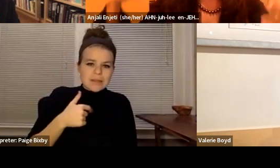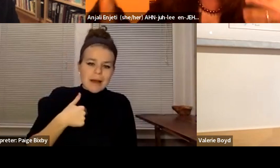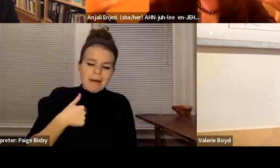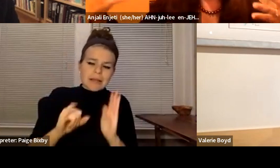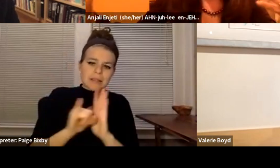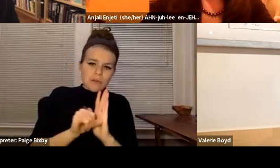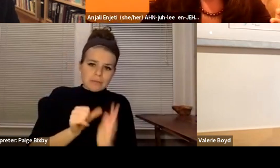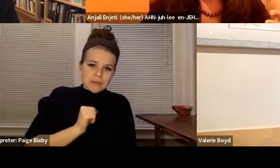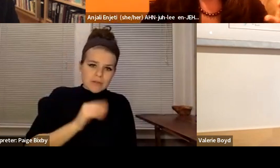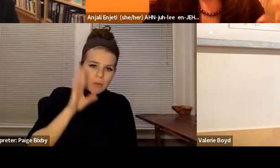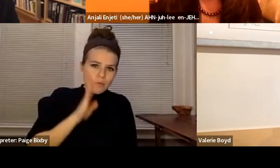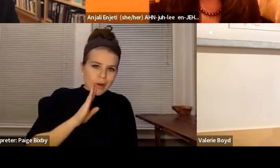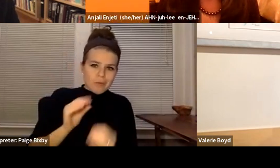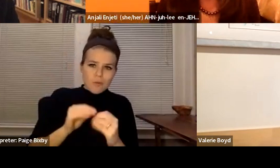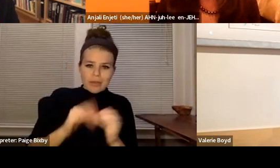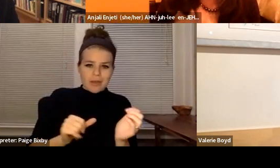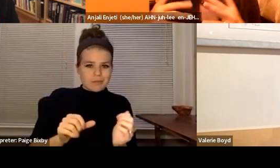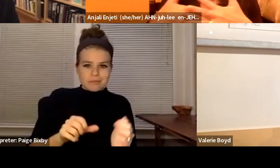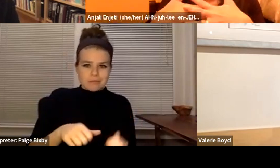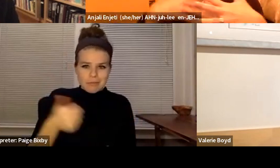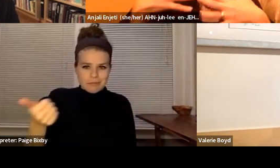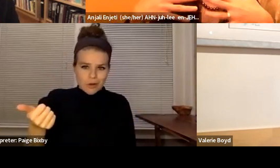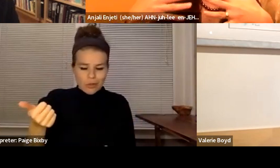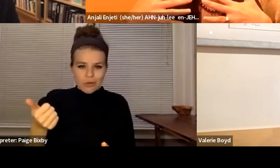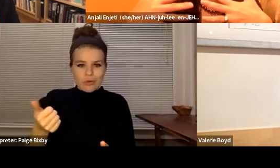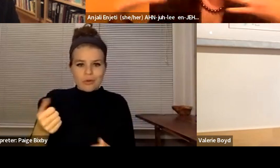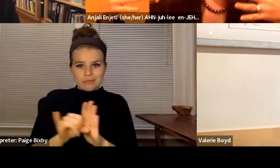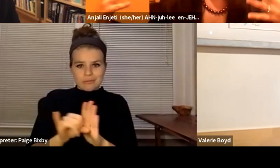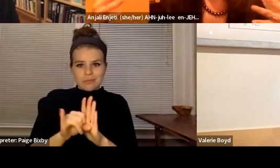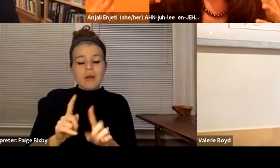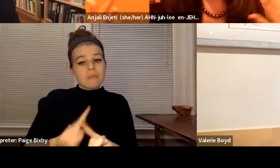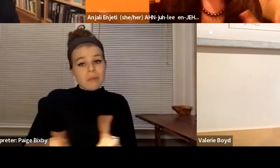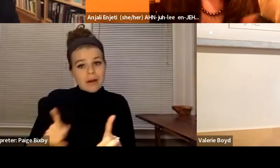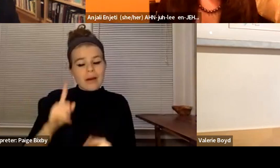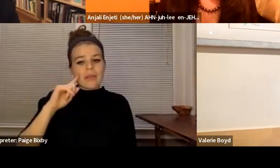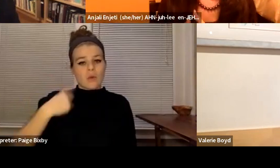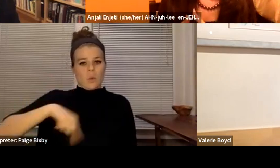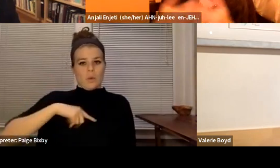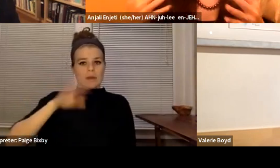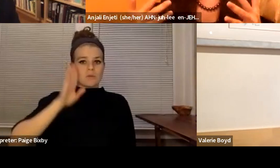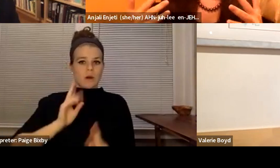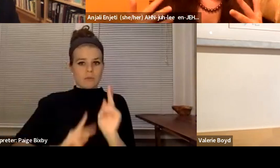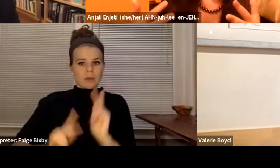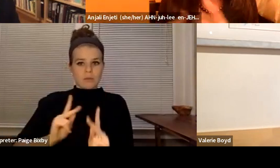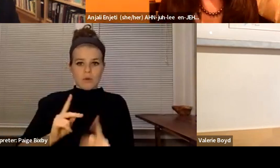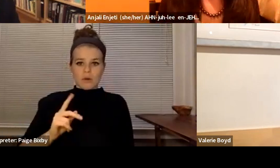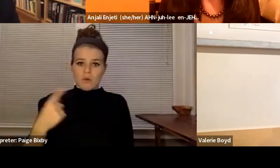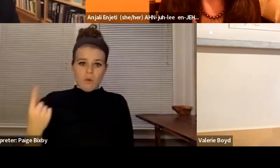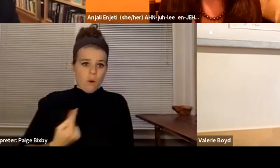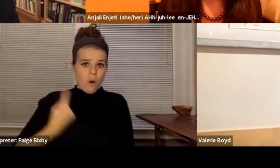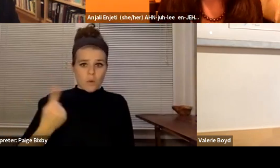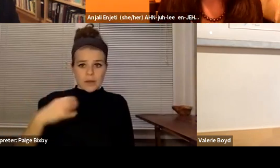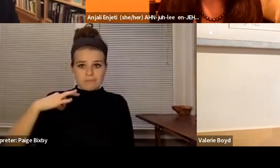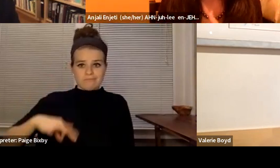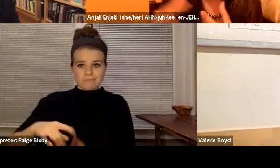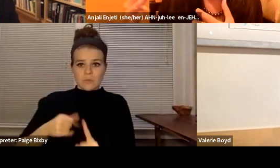brown almost more than any other identifier. But I think we as brown people have always benefited from